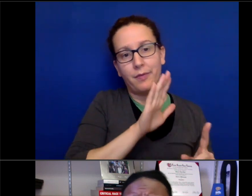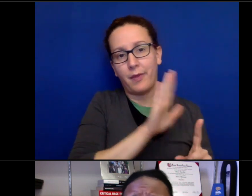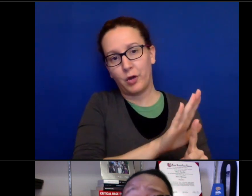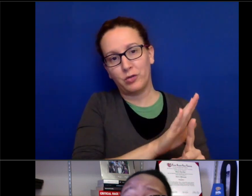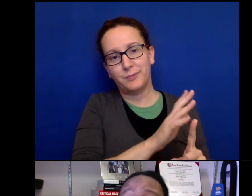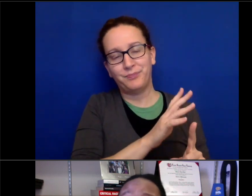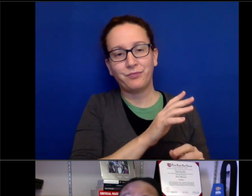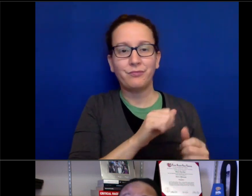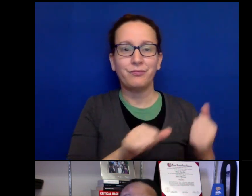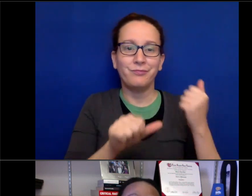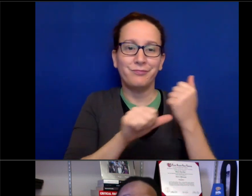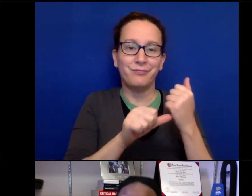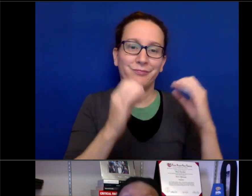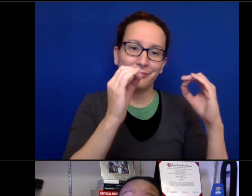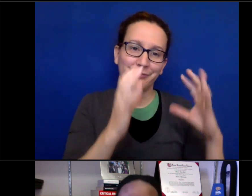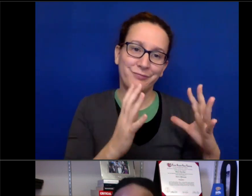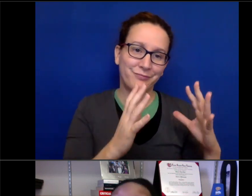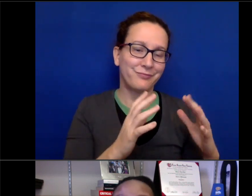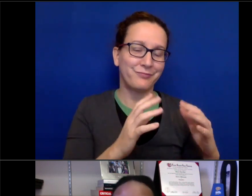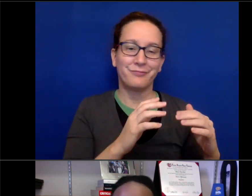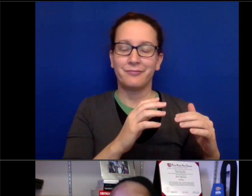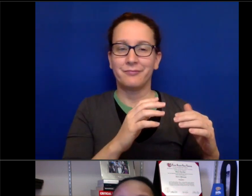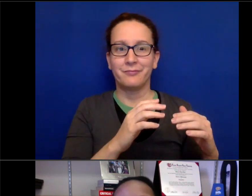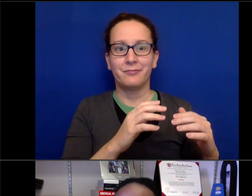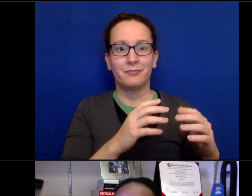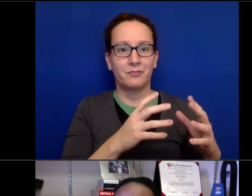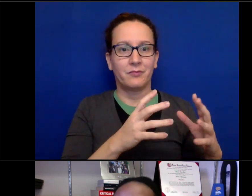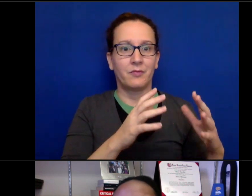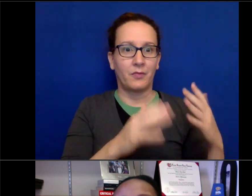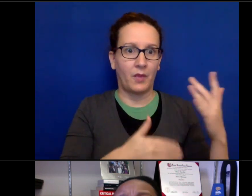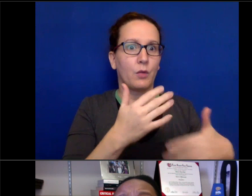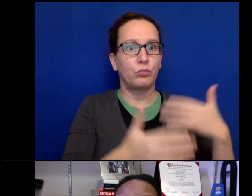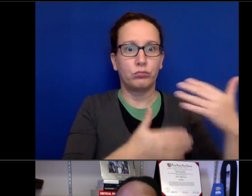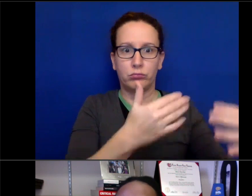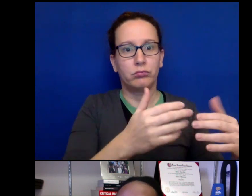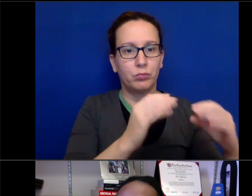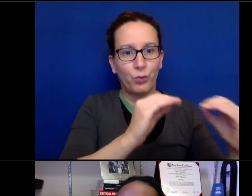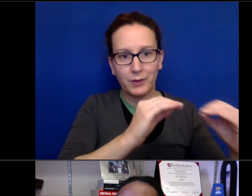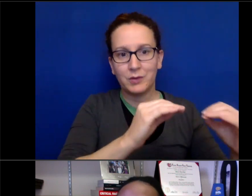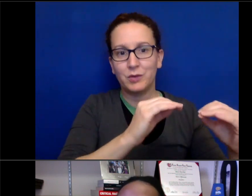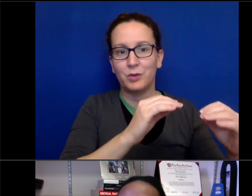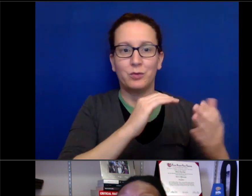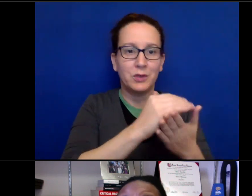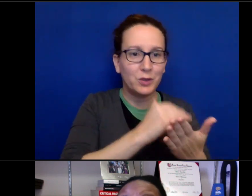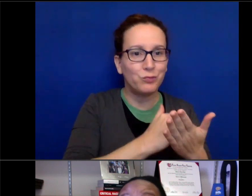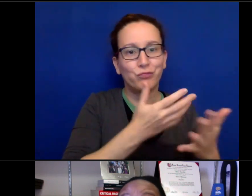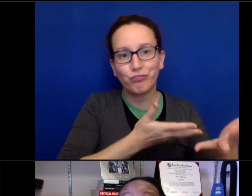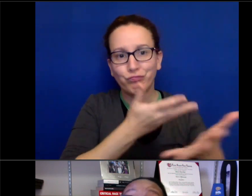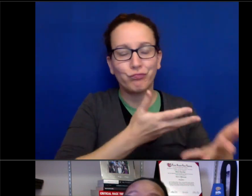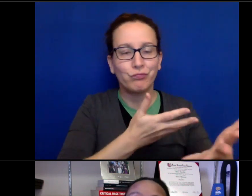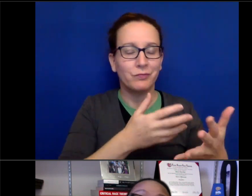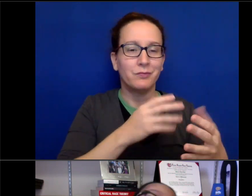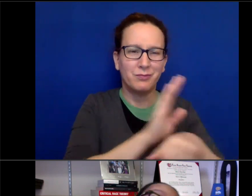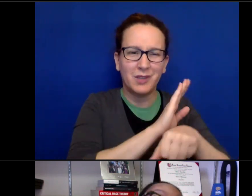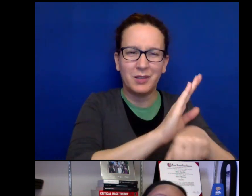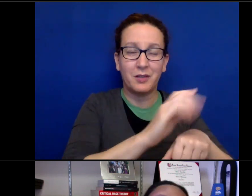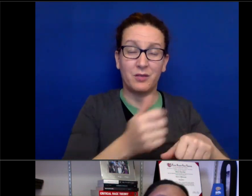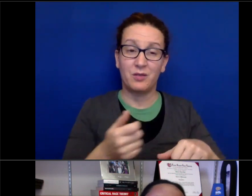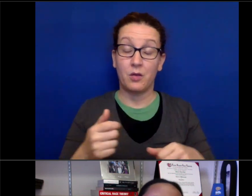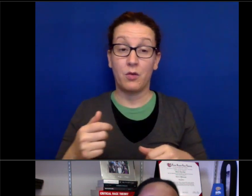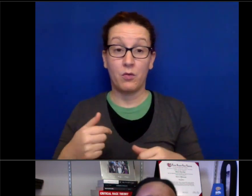assistant professorship. And so they're getting acclimated to that entire process, teaching a lot more. And so sometimes there are some other things that